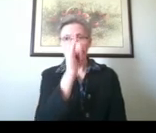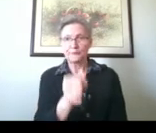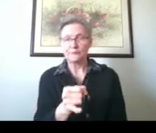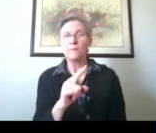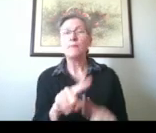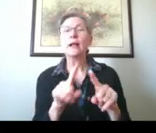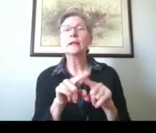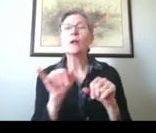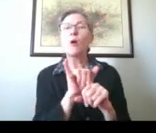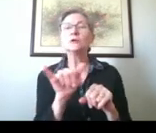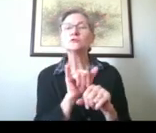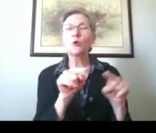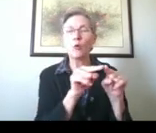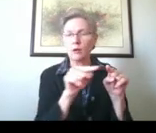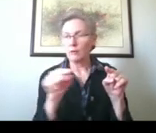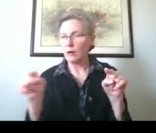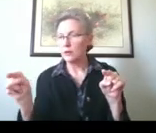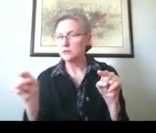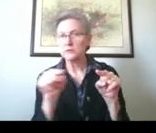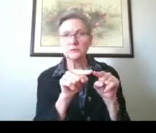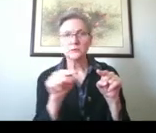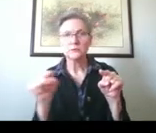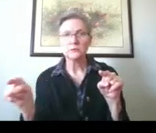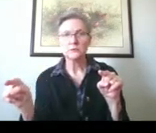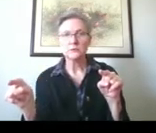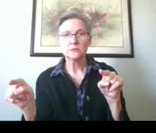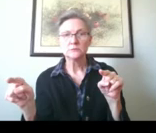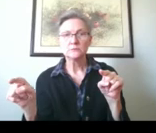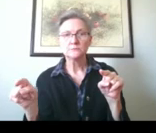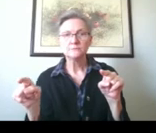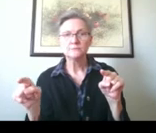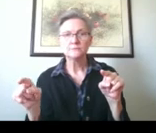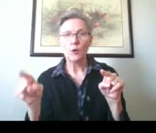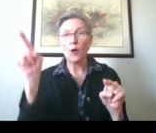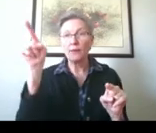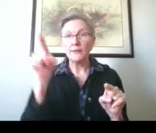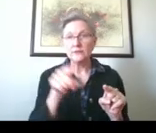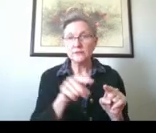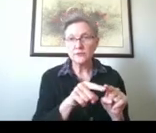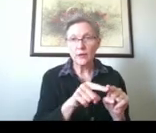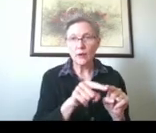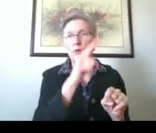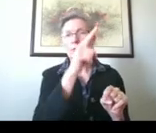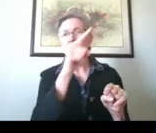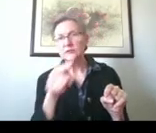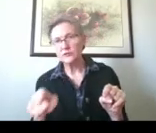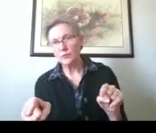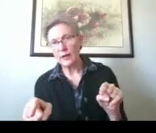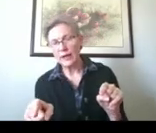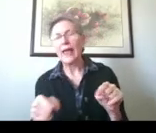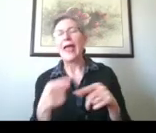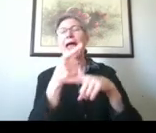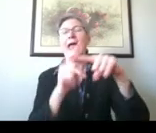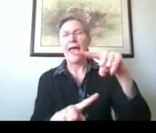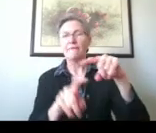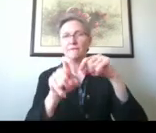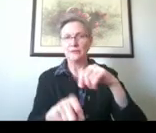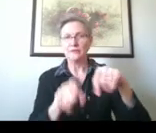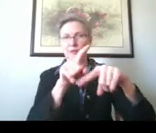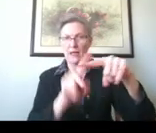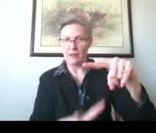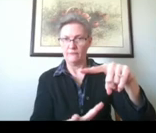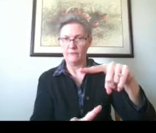I can also go this way too. Let me show you. I can draw a half by creating equal parts by going